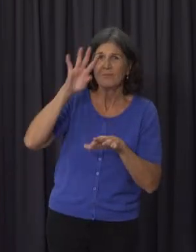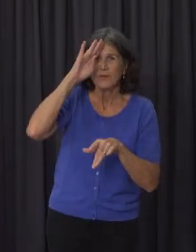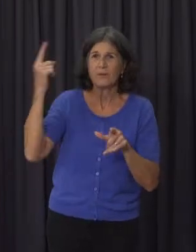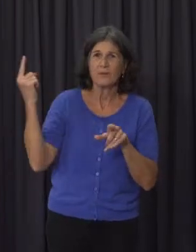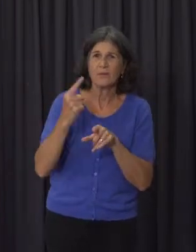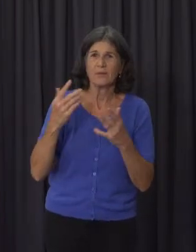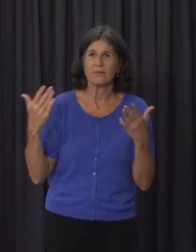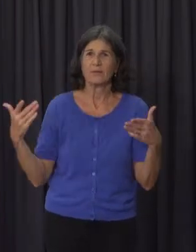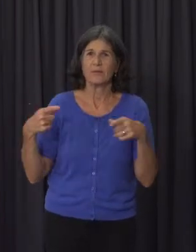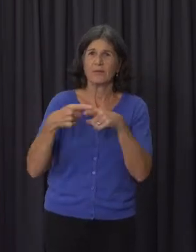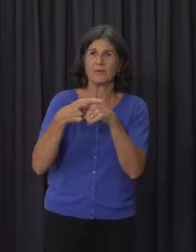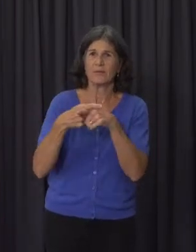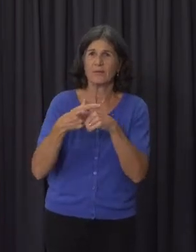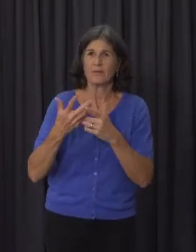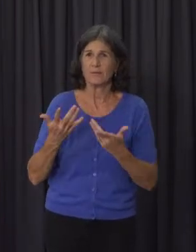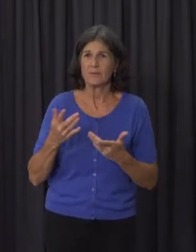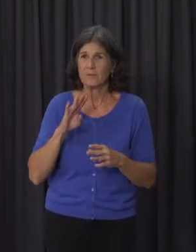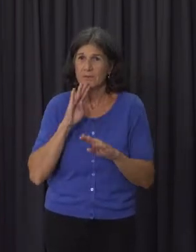growing problem?